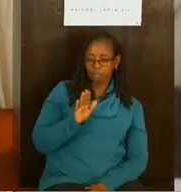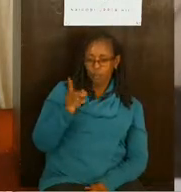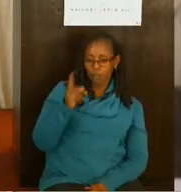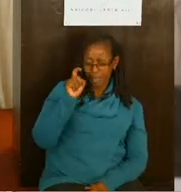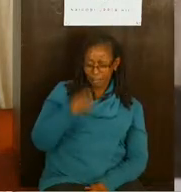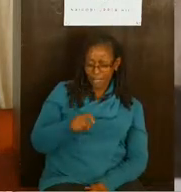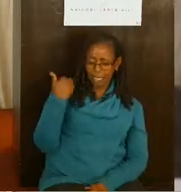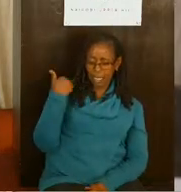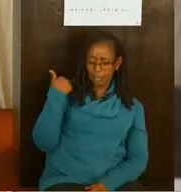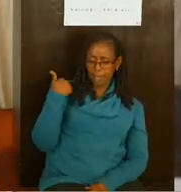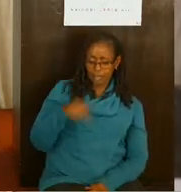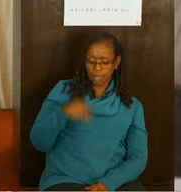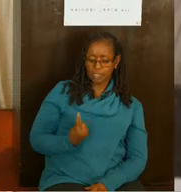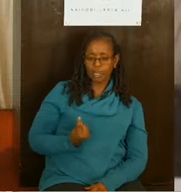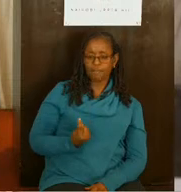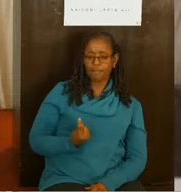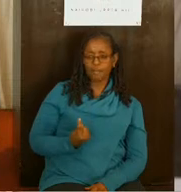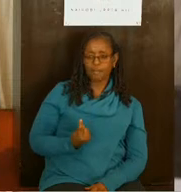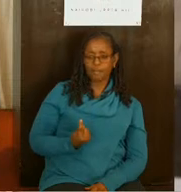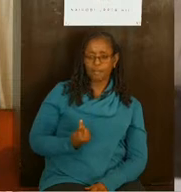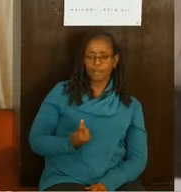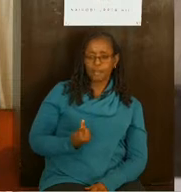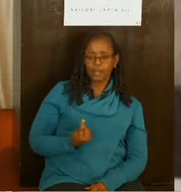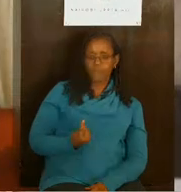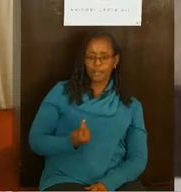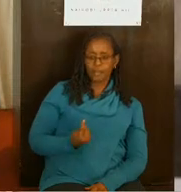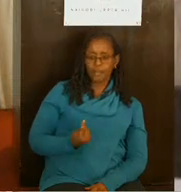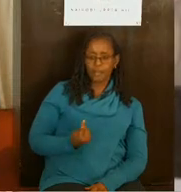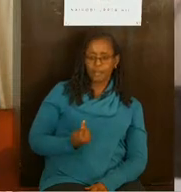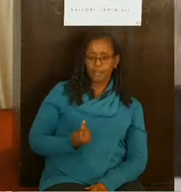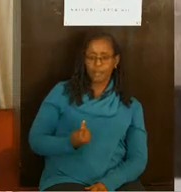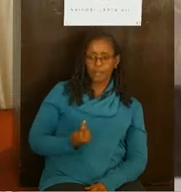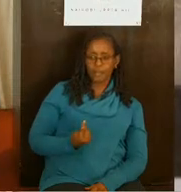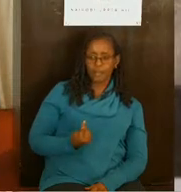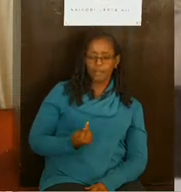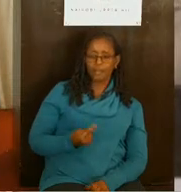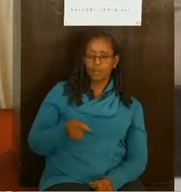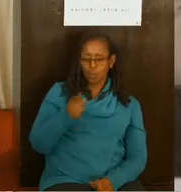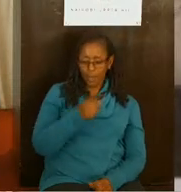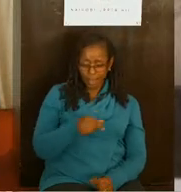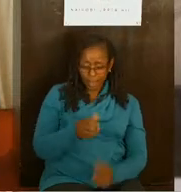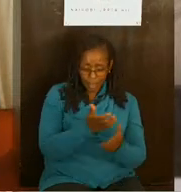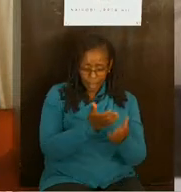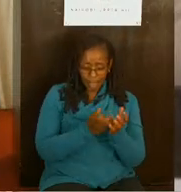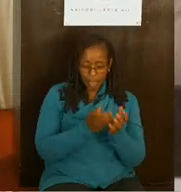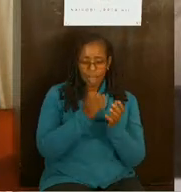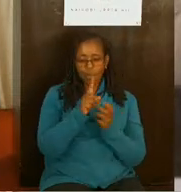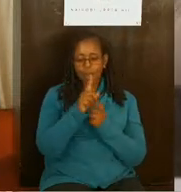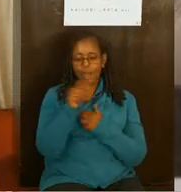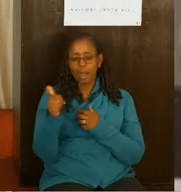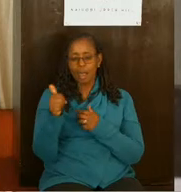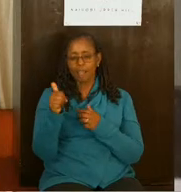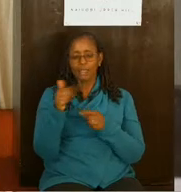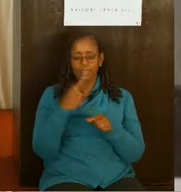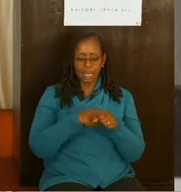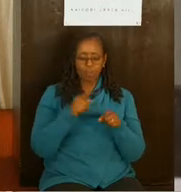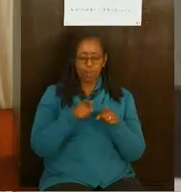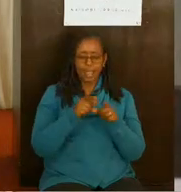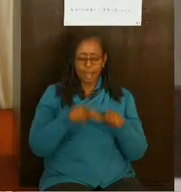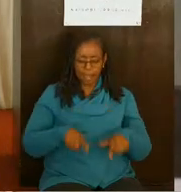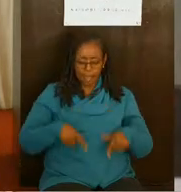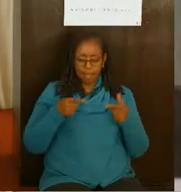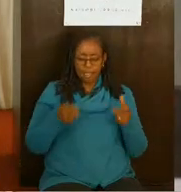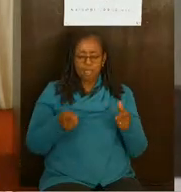suchism of the Holy Quran is just to note that we need one another as we live in this world